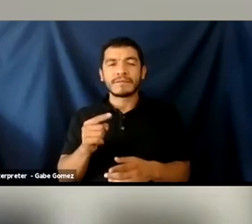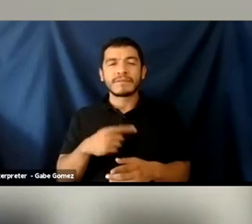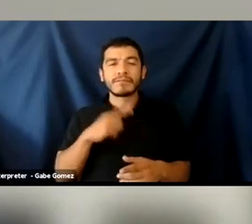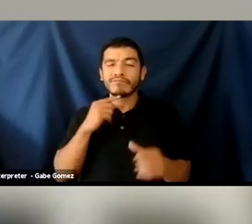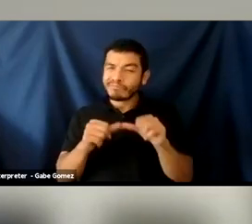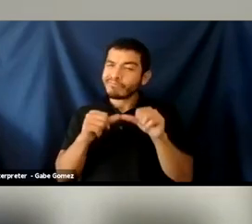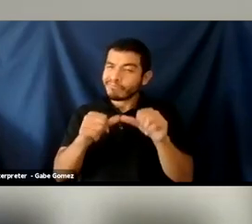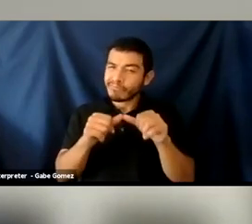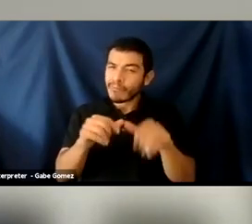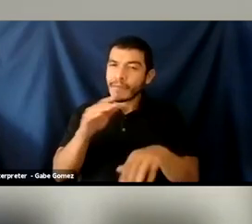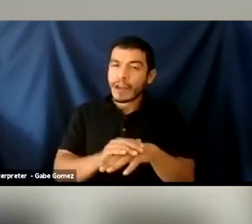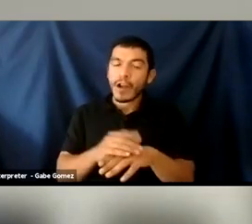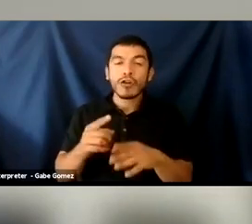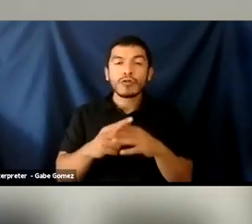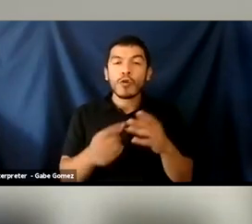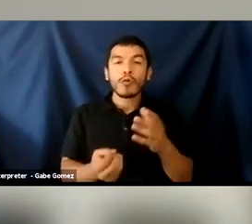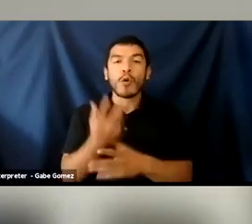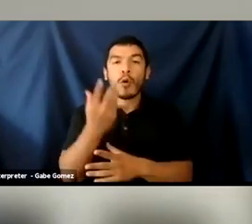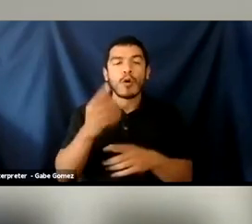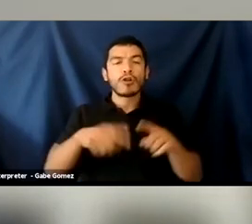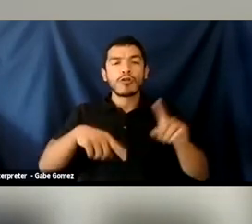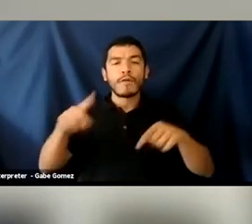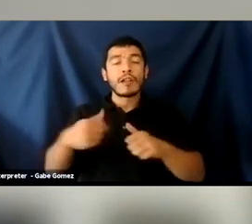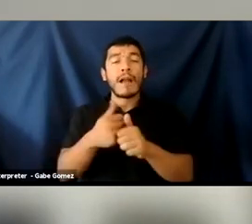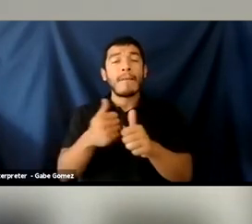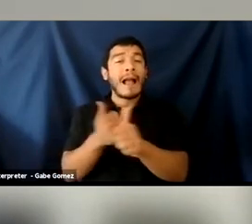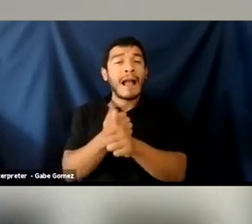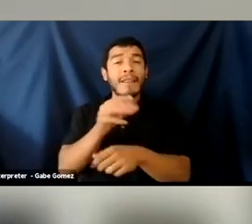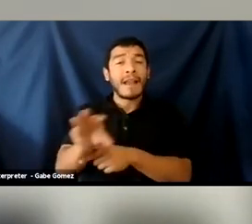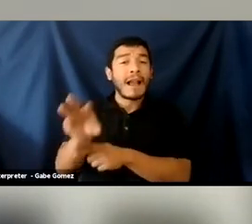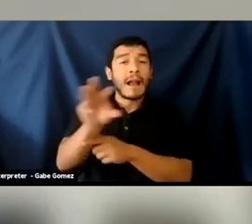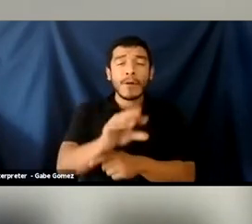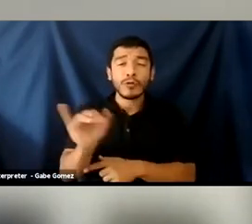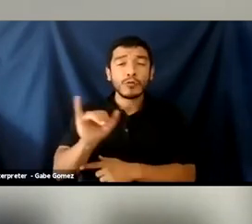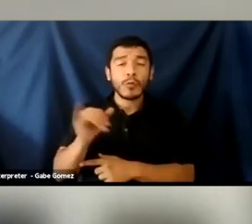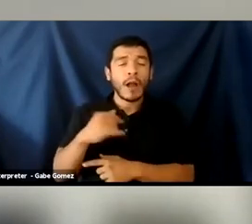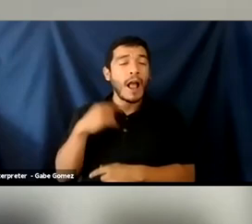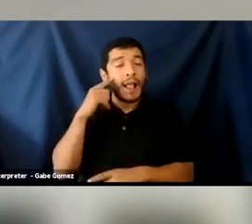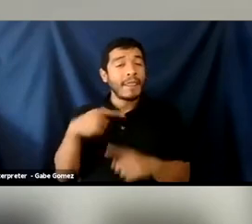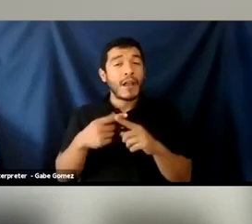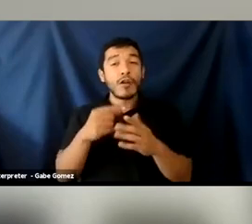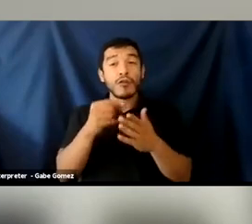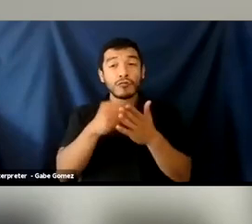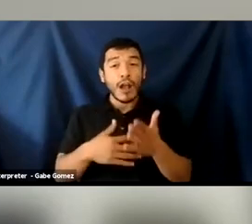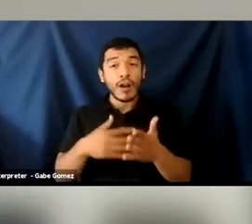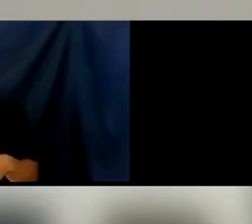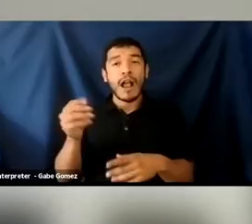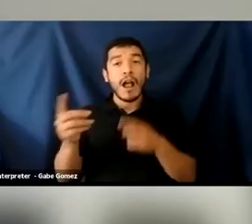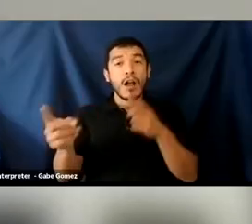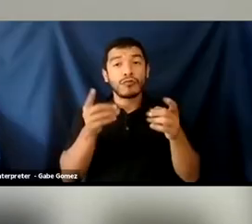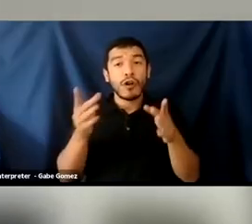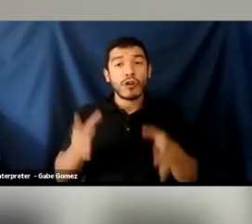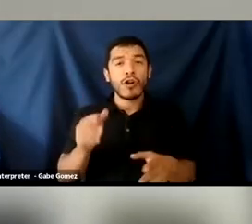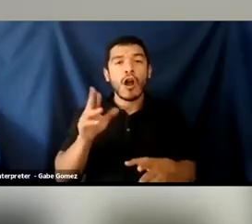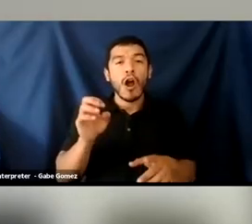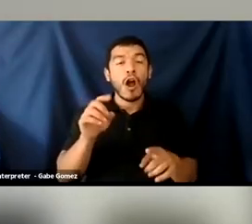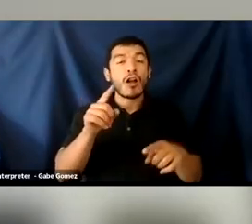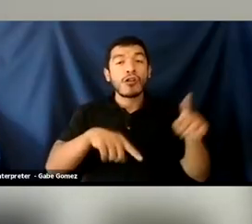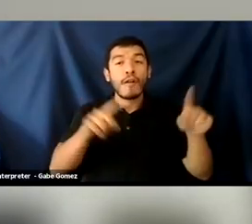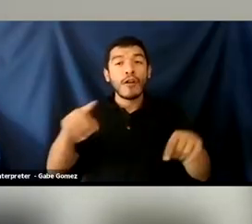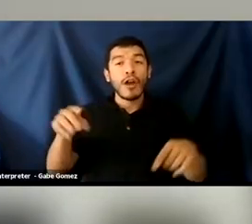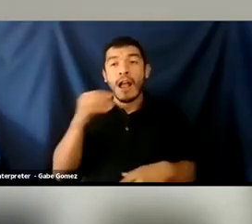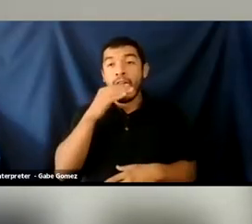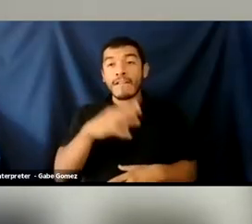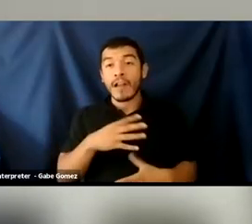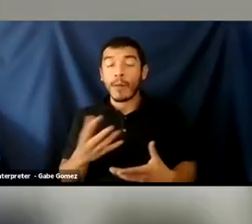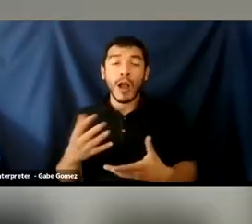diversity behind the scenes as well. I think when writers and directors are diverse and female inclusive and so forth, and